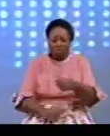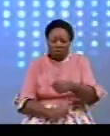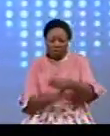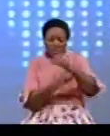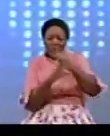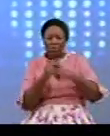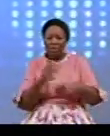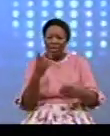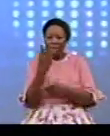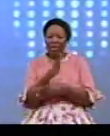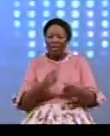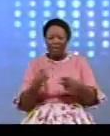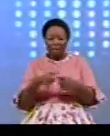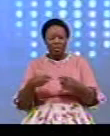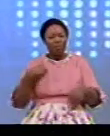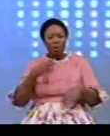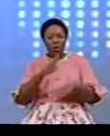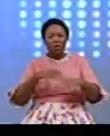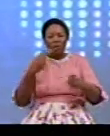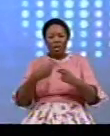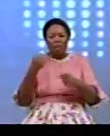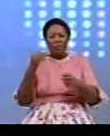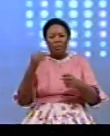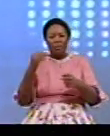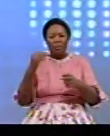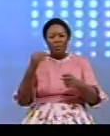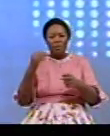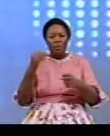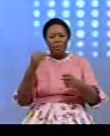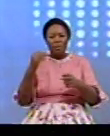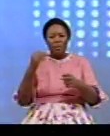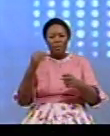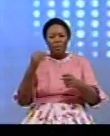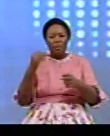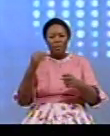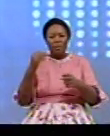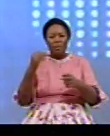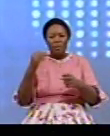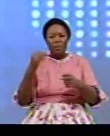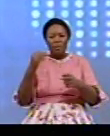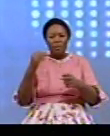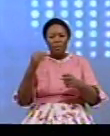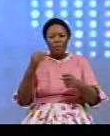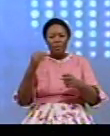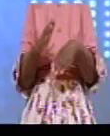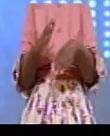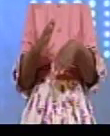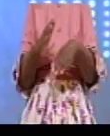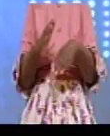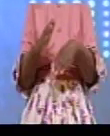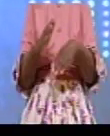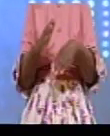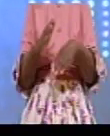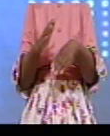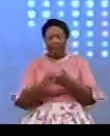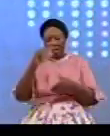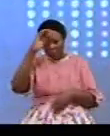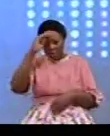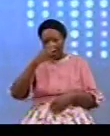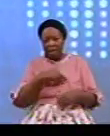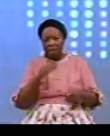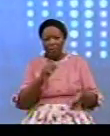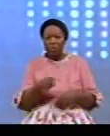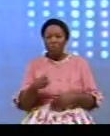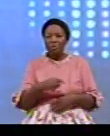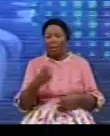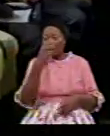everyone, grass in the field, everyone that says, I'm asking. And I believe the Lord